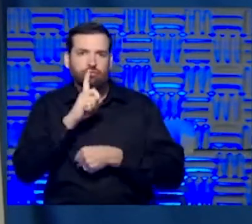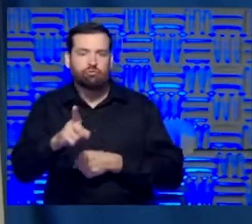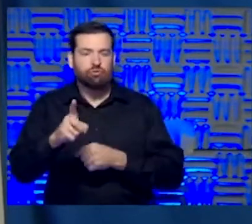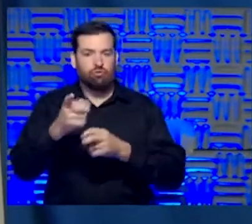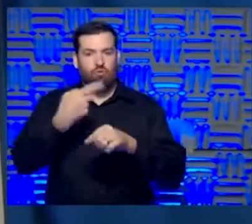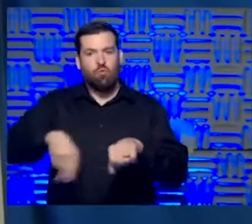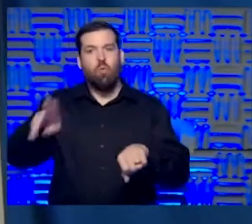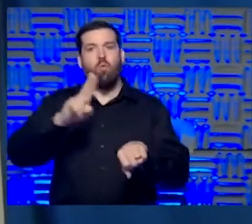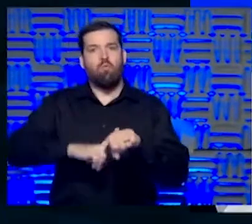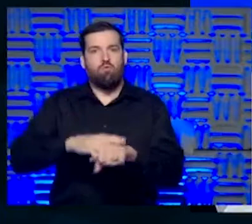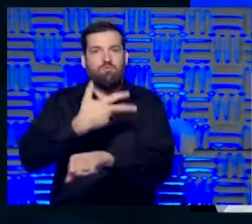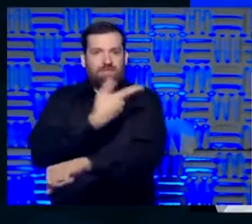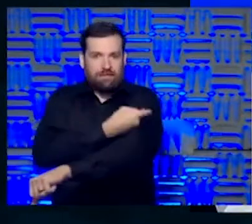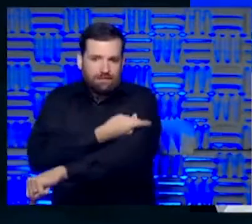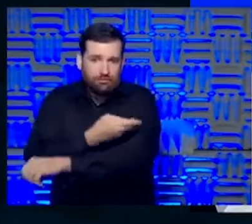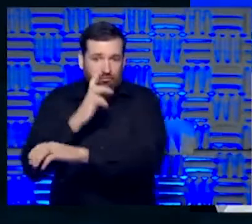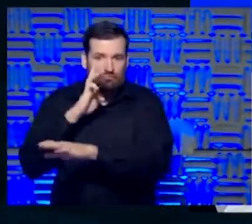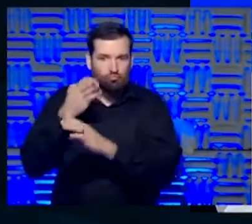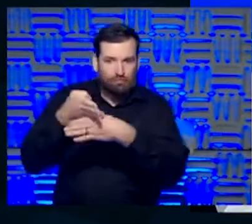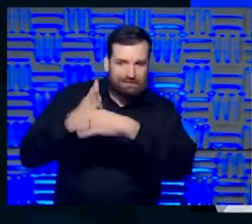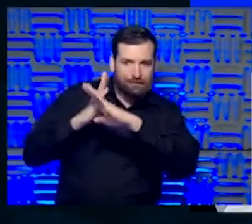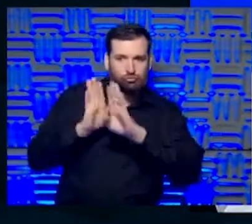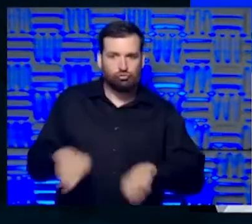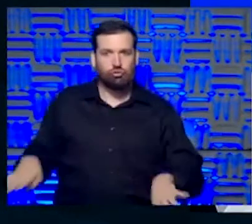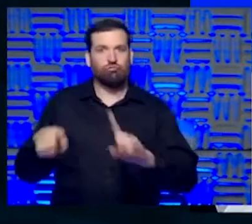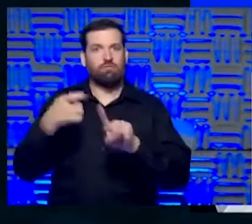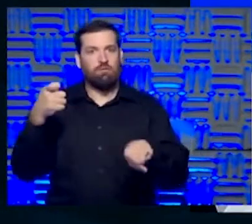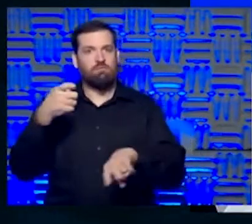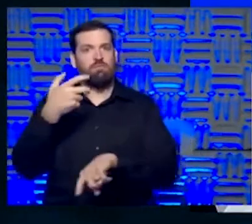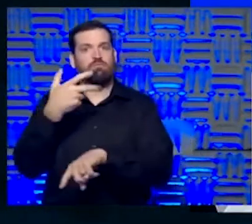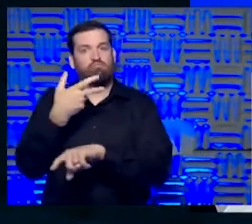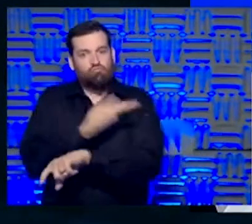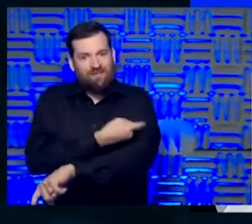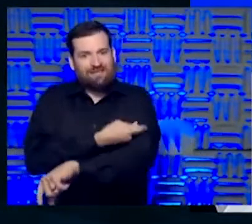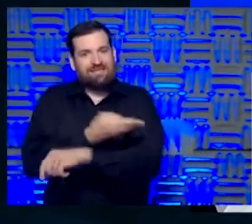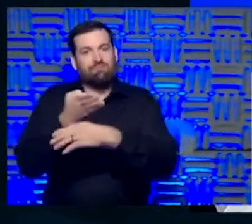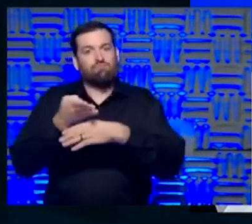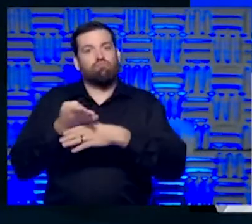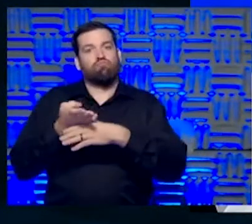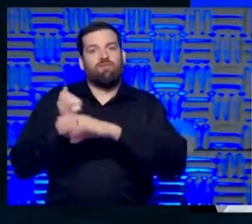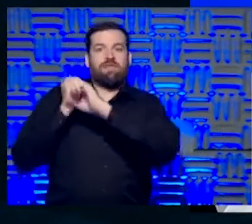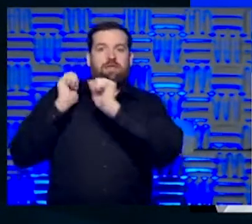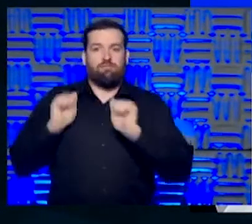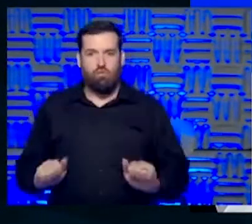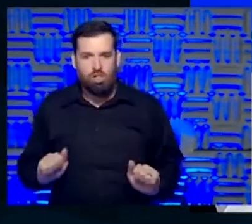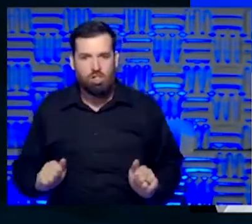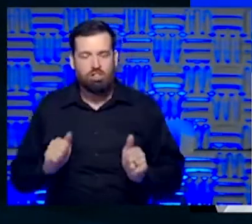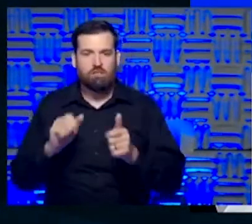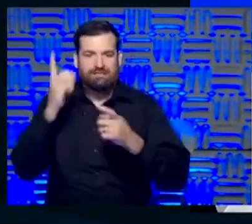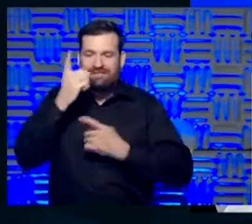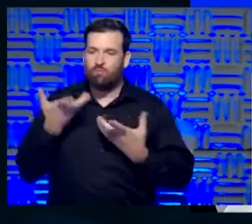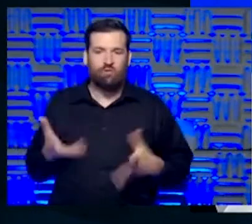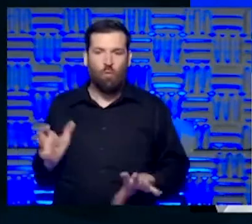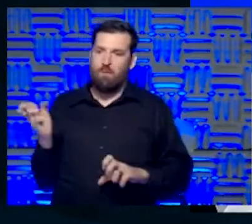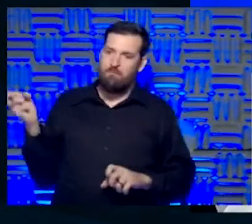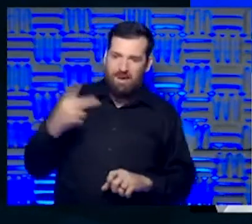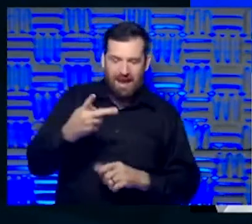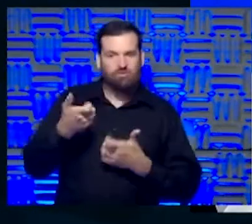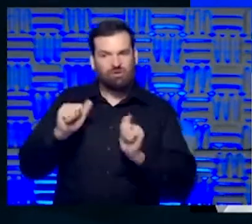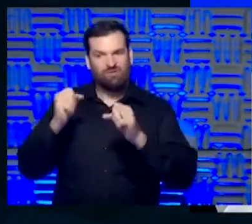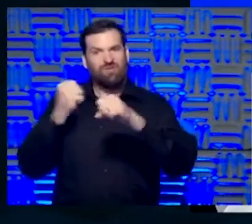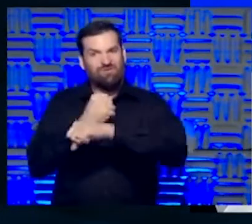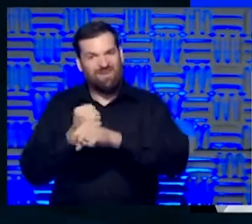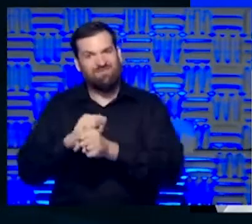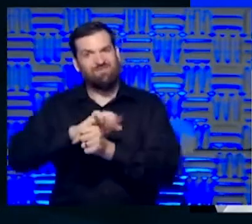normal vaccinations and protect their kids from the vaccine preventable diseases that we don't want to see come back as we fight this COVID